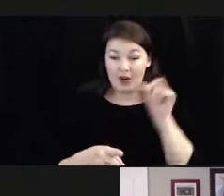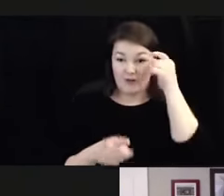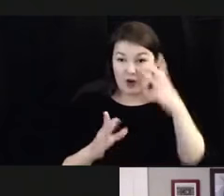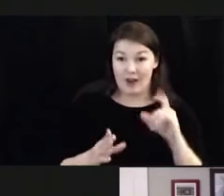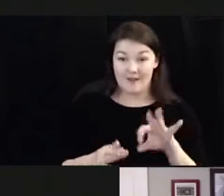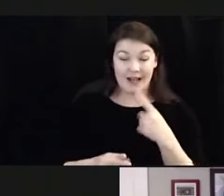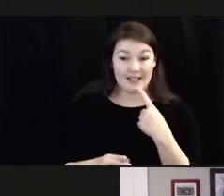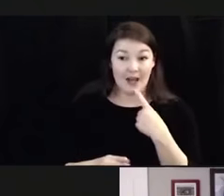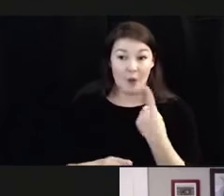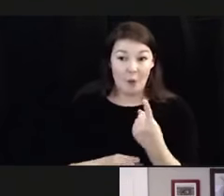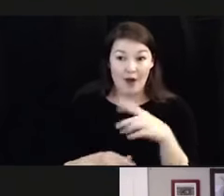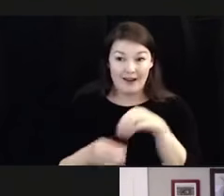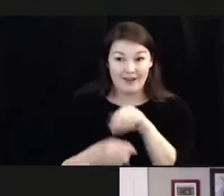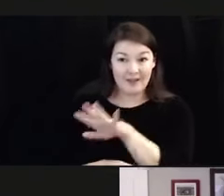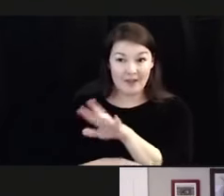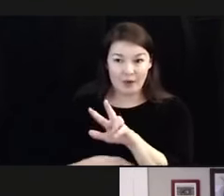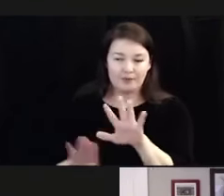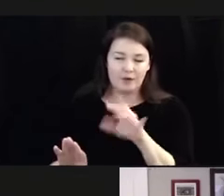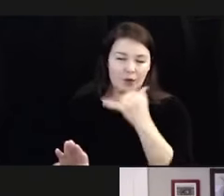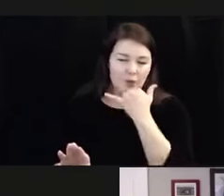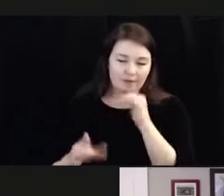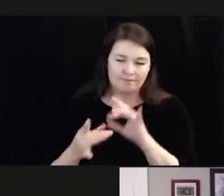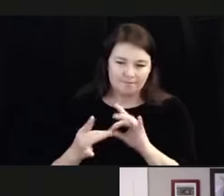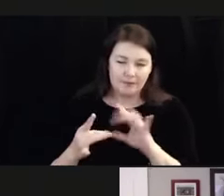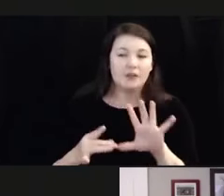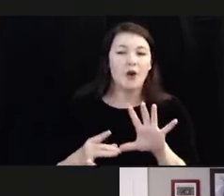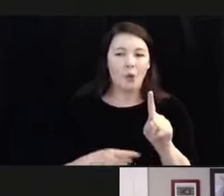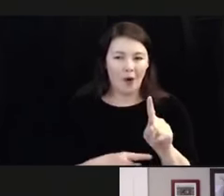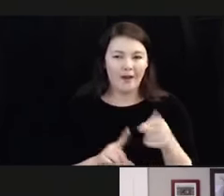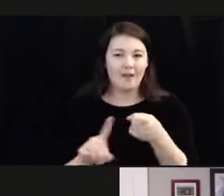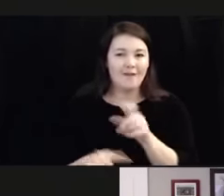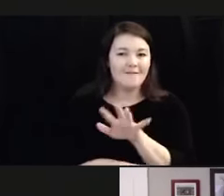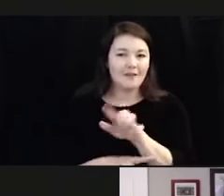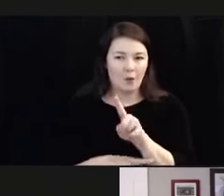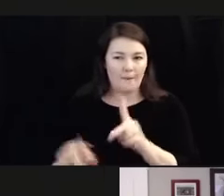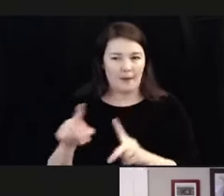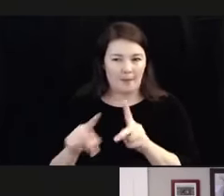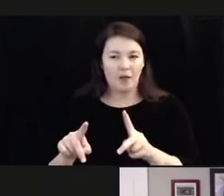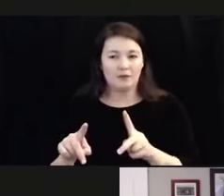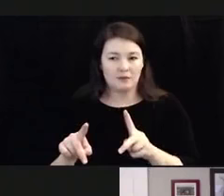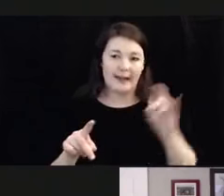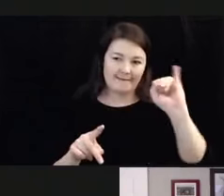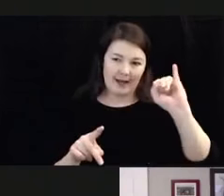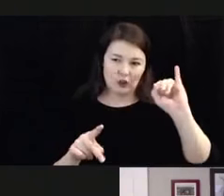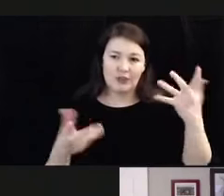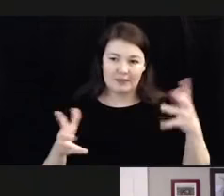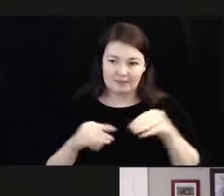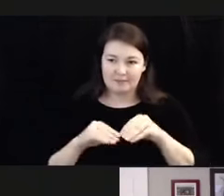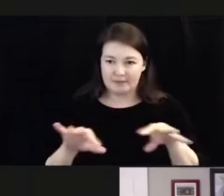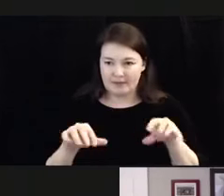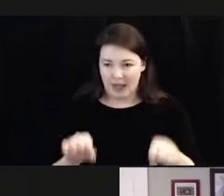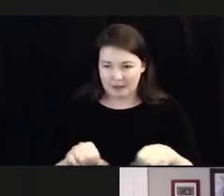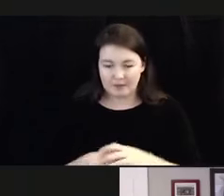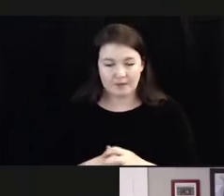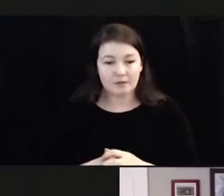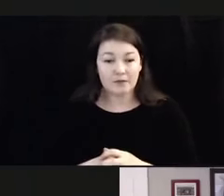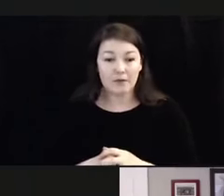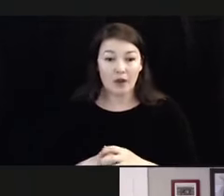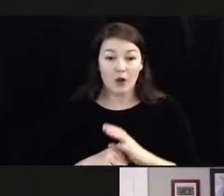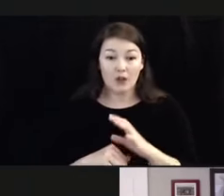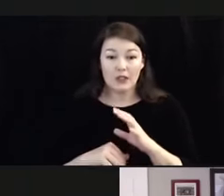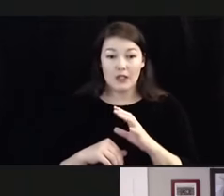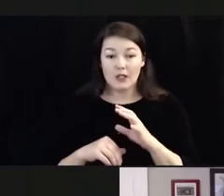51. And then we are working on what kind of the dashboard might look like about the deployment of them.